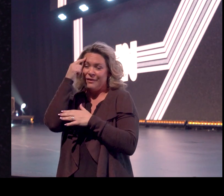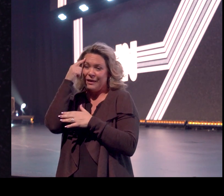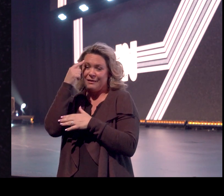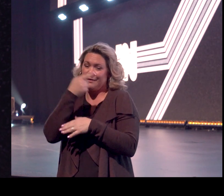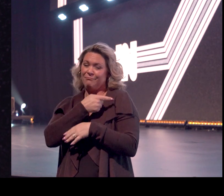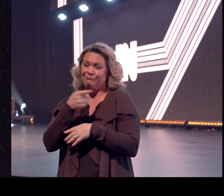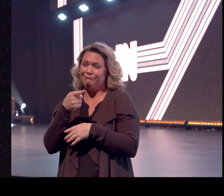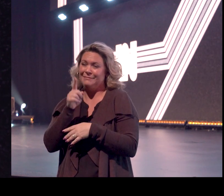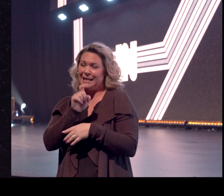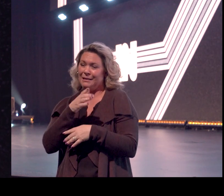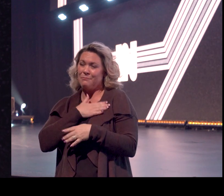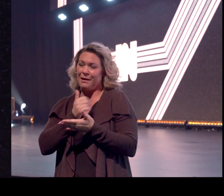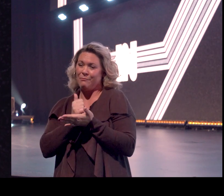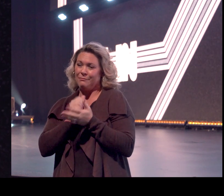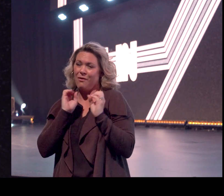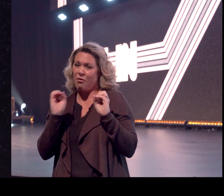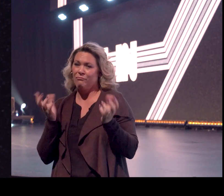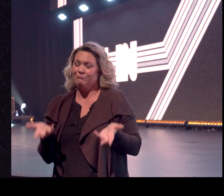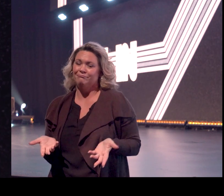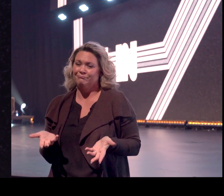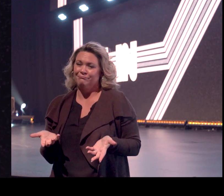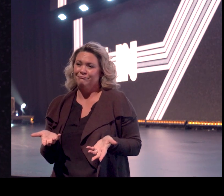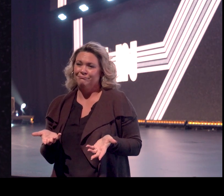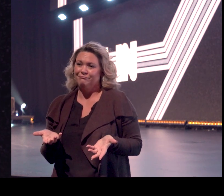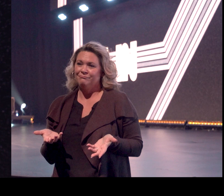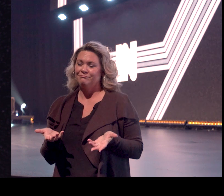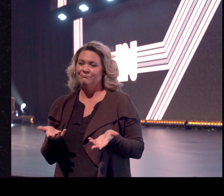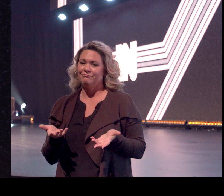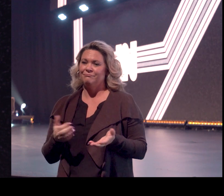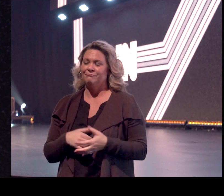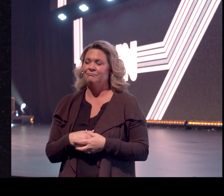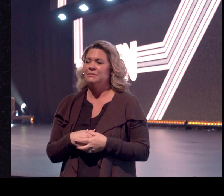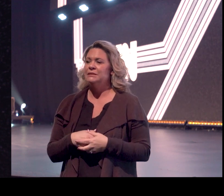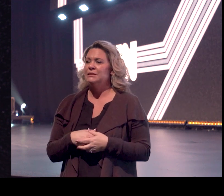where I didn't think they needed me at all.